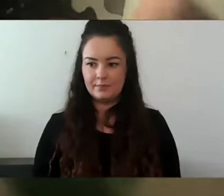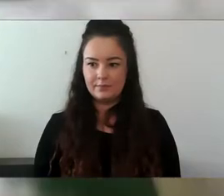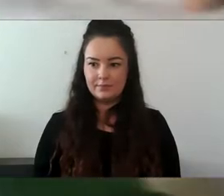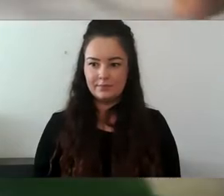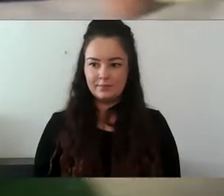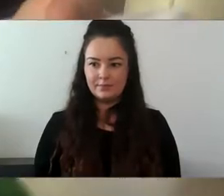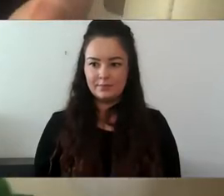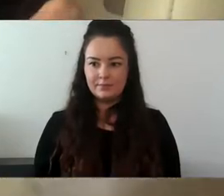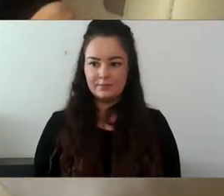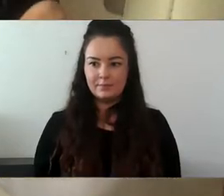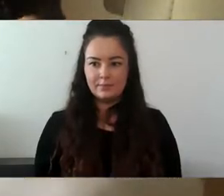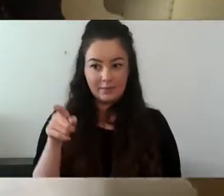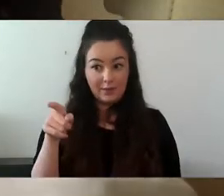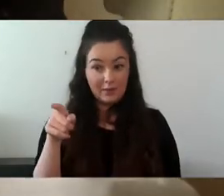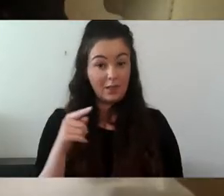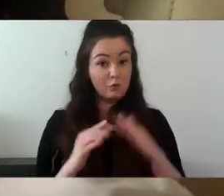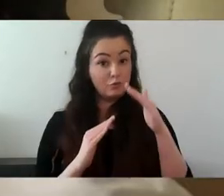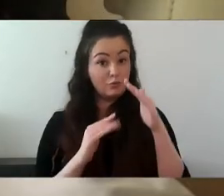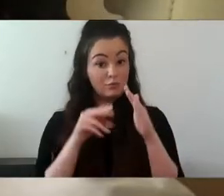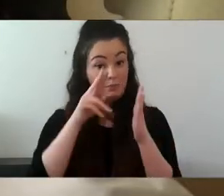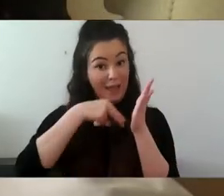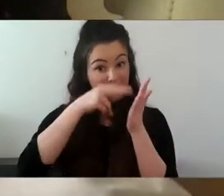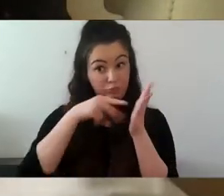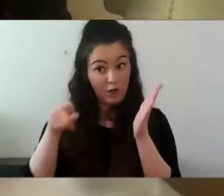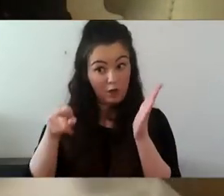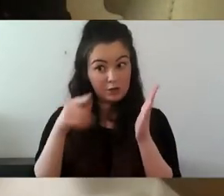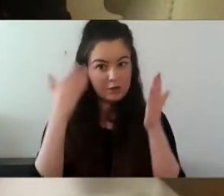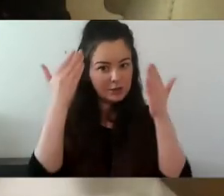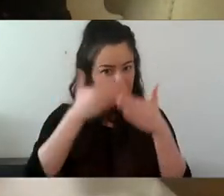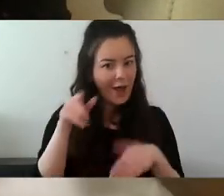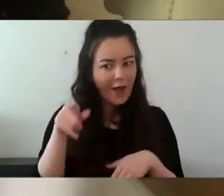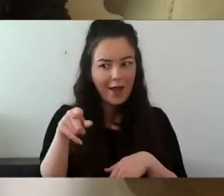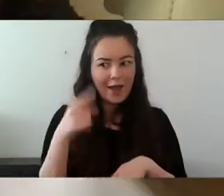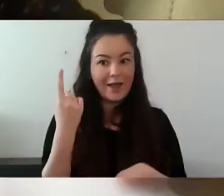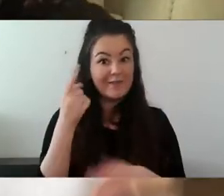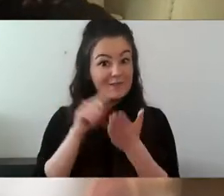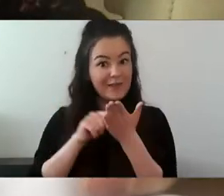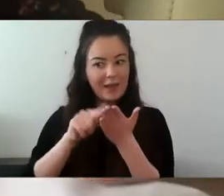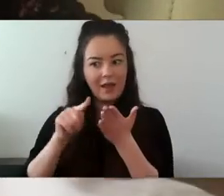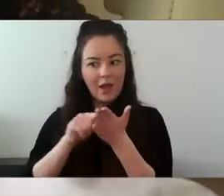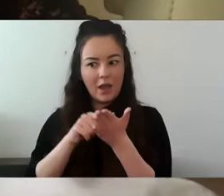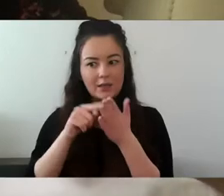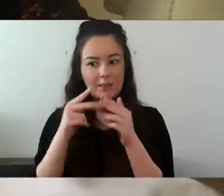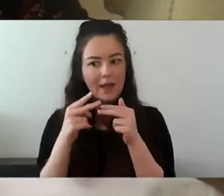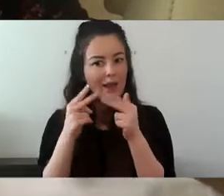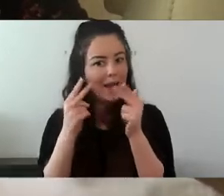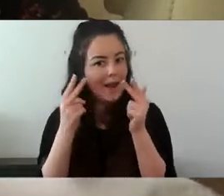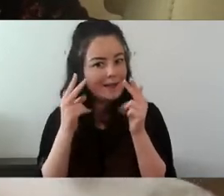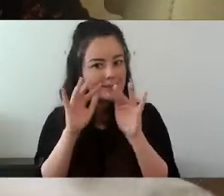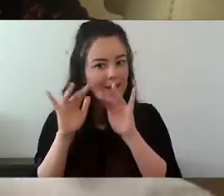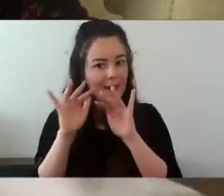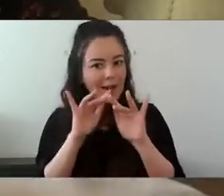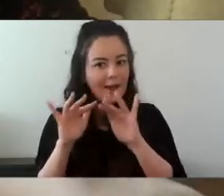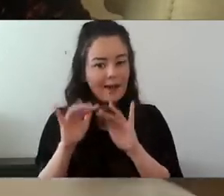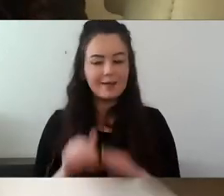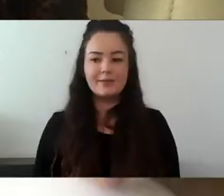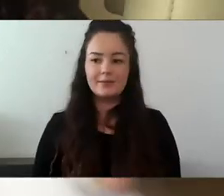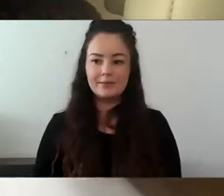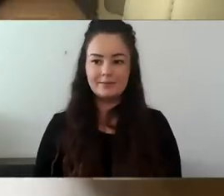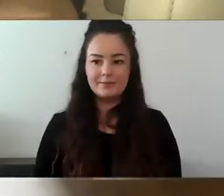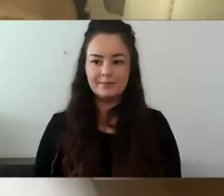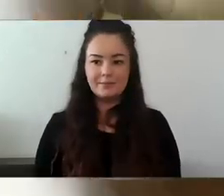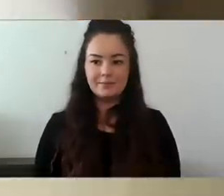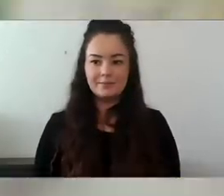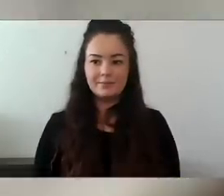So we can see I've done this bit with my paintbrush, so it's quite a dark green, and then with my finger we've got more of a